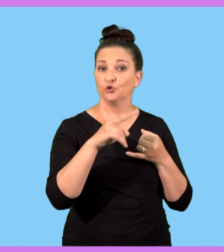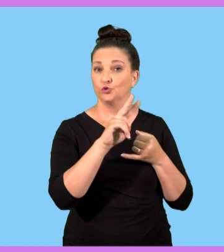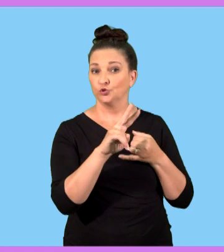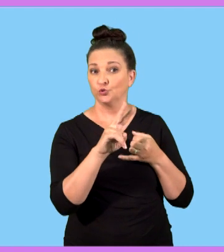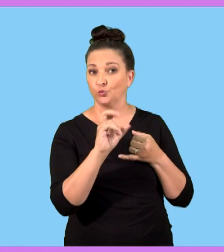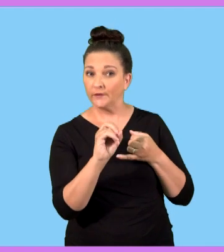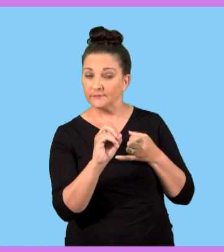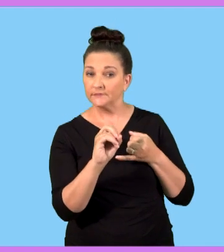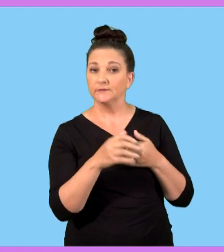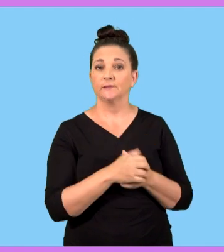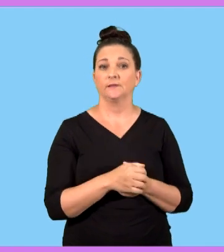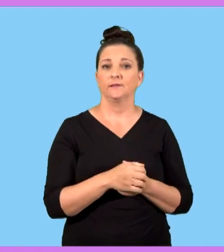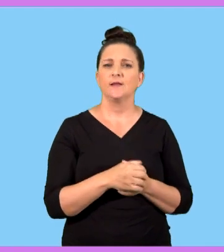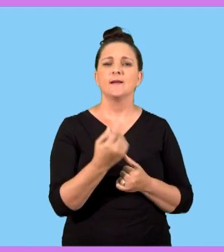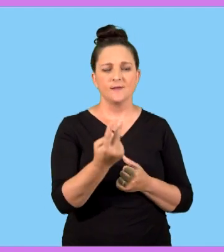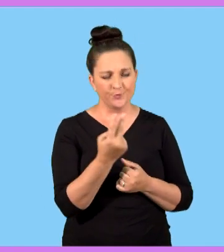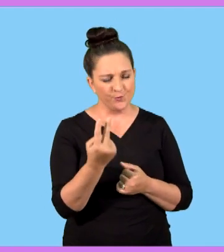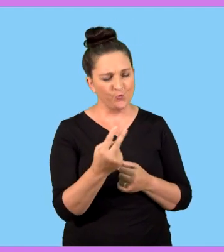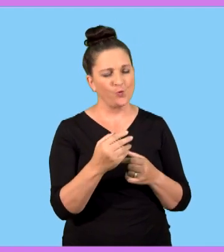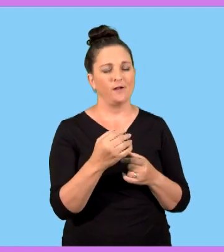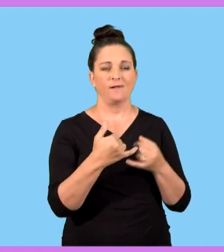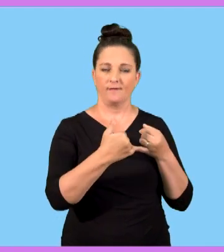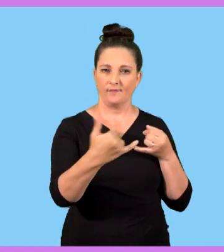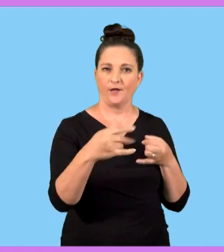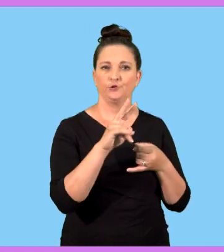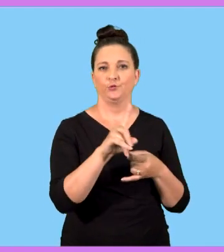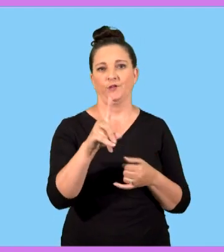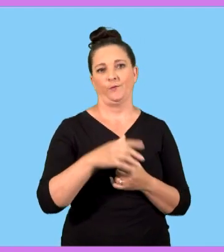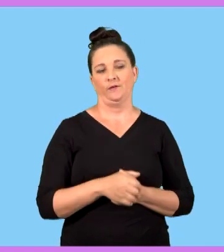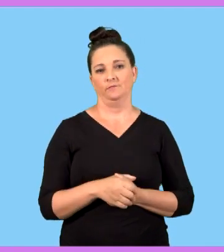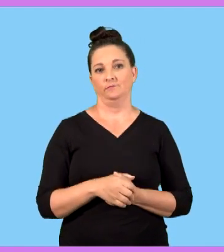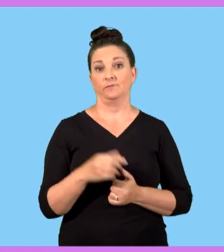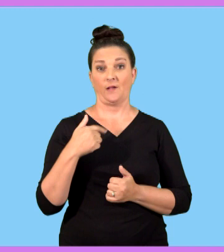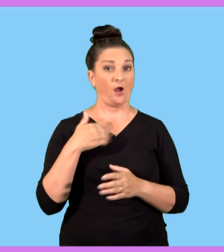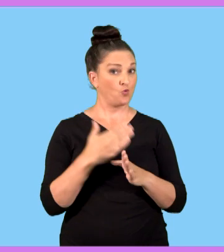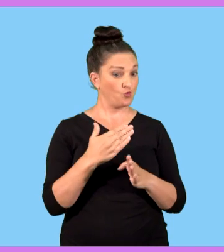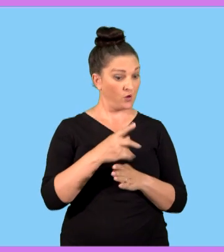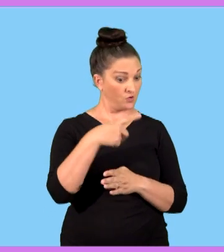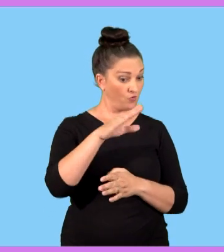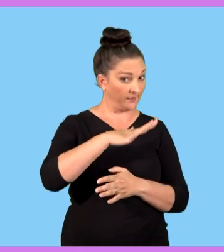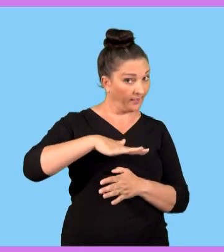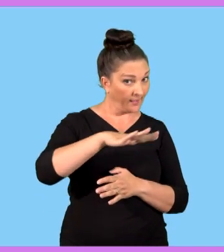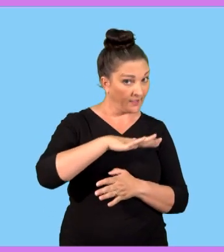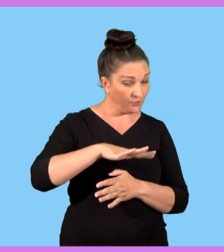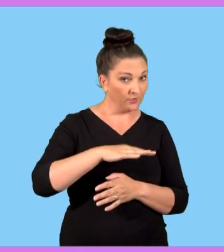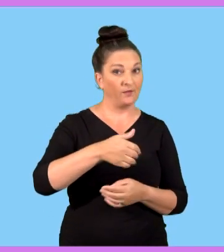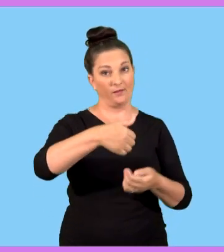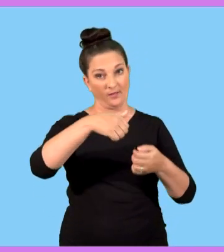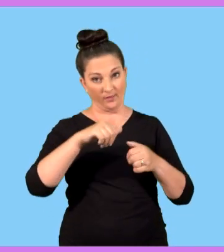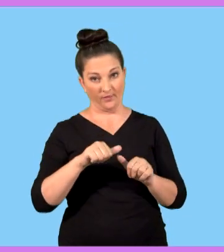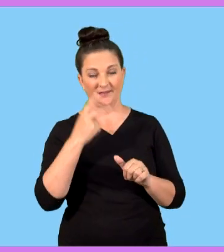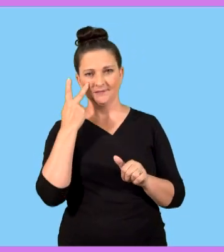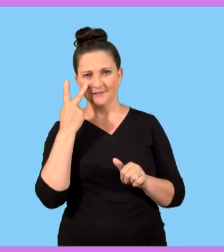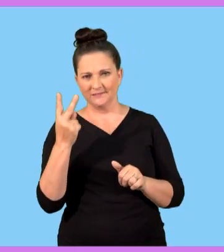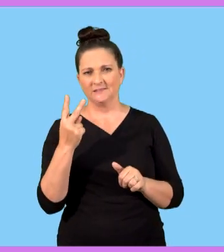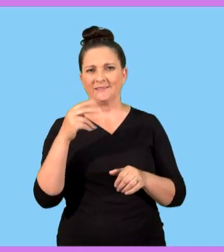21, or 20 for that matter, as well as row 21. So I've worked with my economy plus and I looked at the